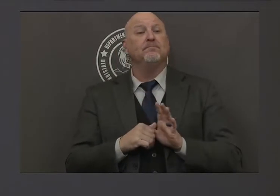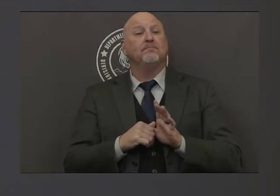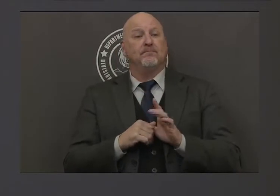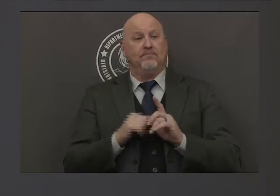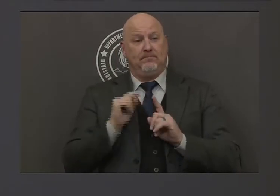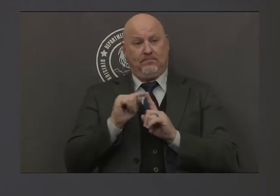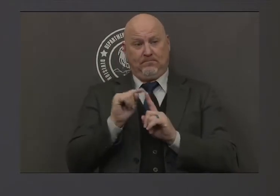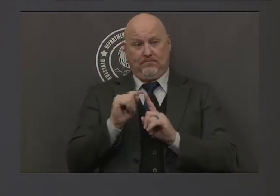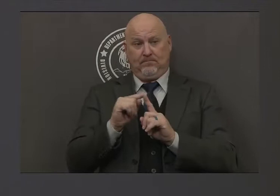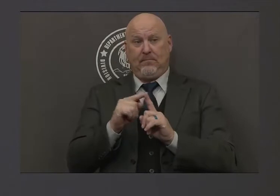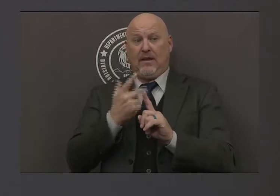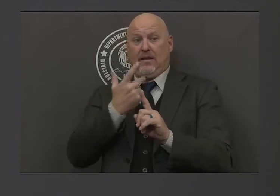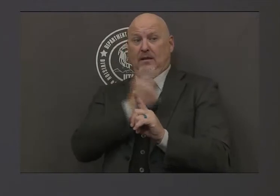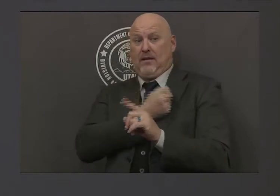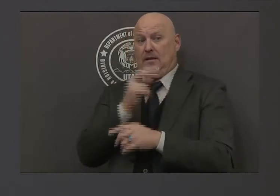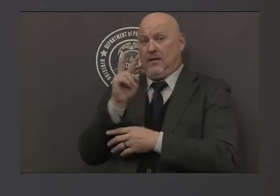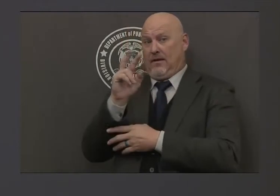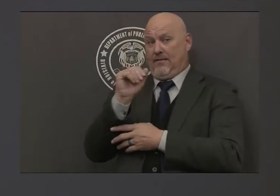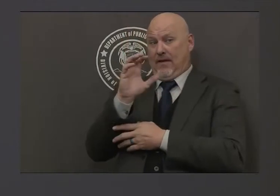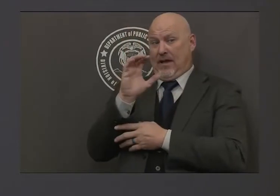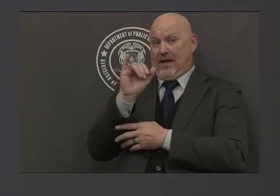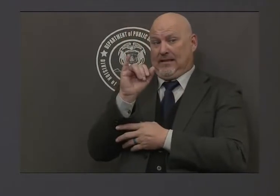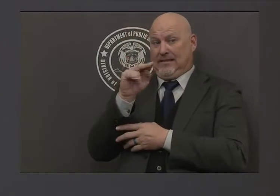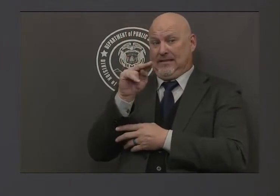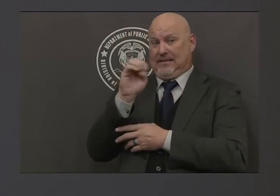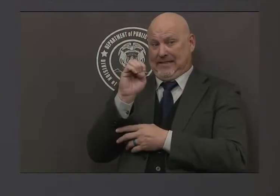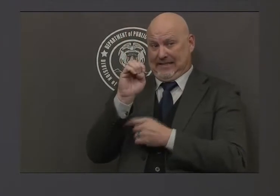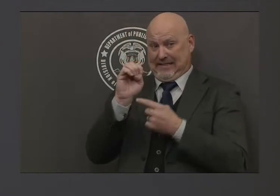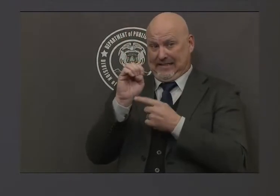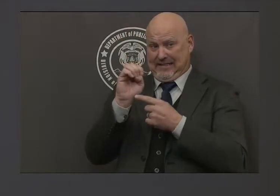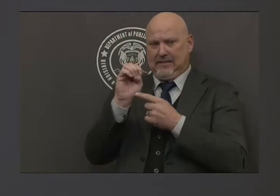VRPAC, has started its review of the Pfizer vaccine.